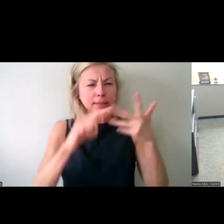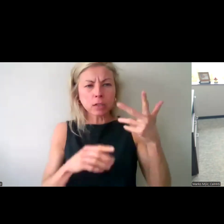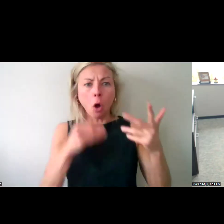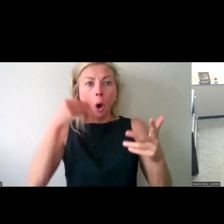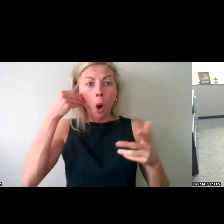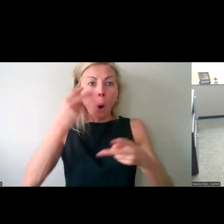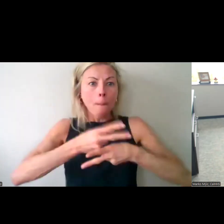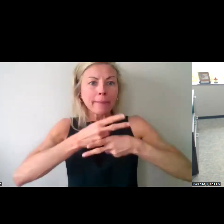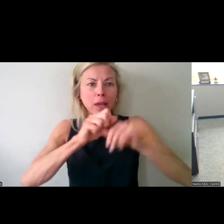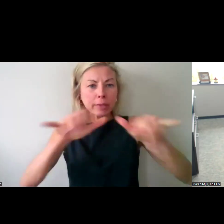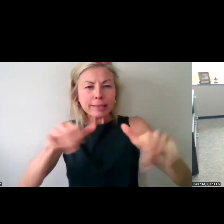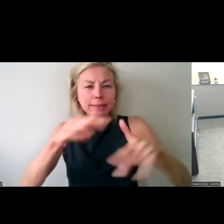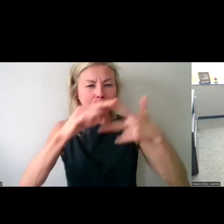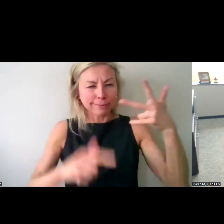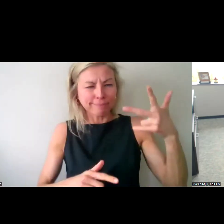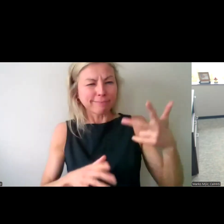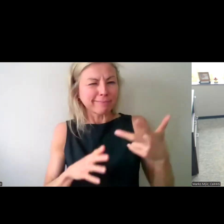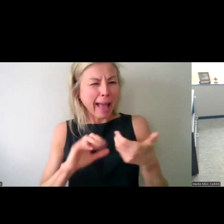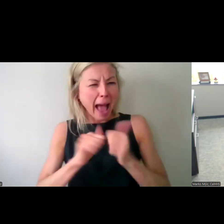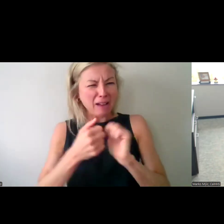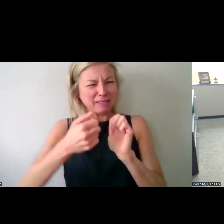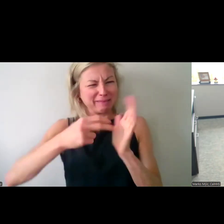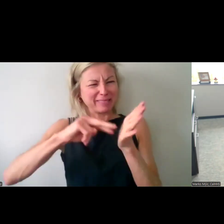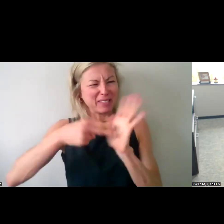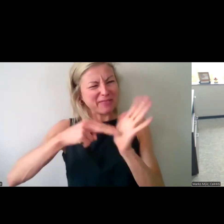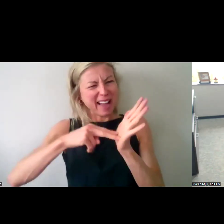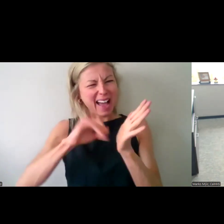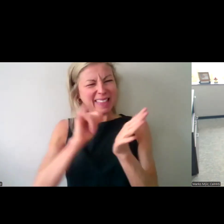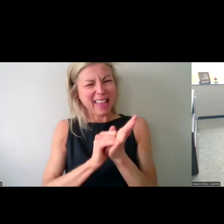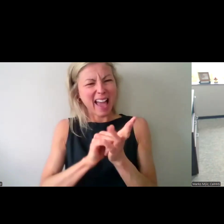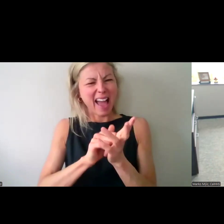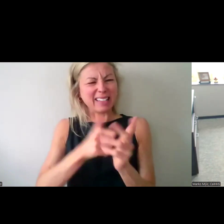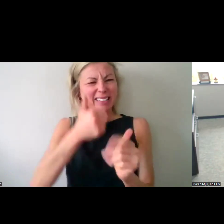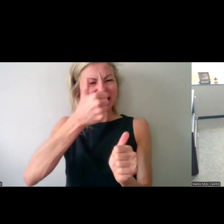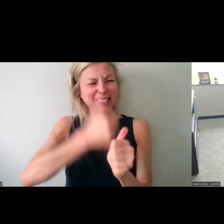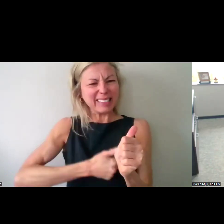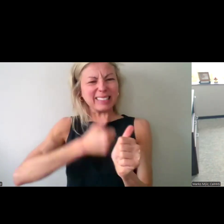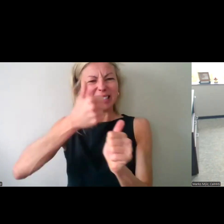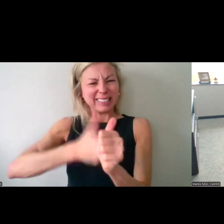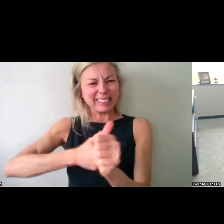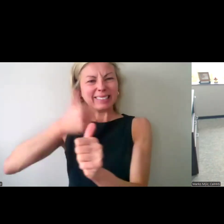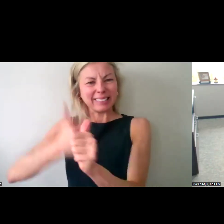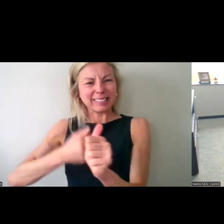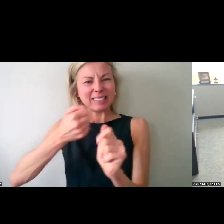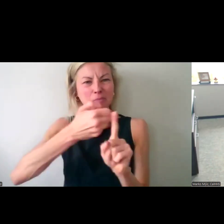define that? So that would be first question that I think would be helpful for me to just kind of grapple with.